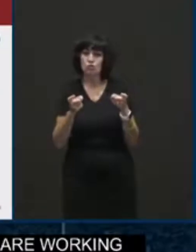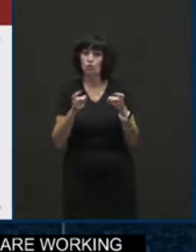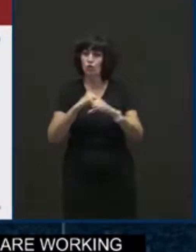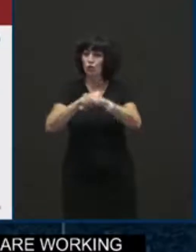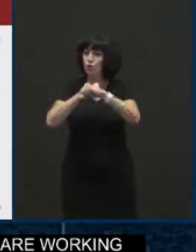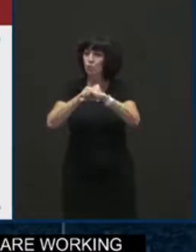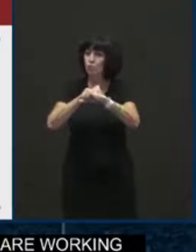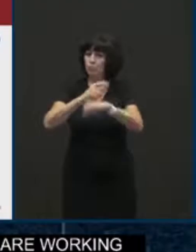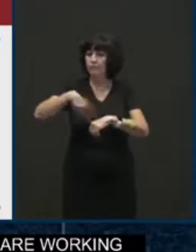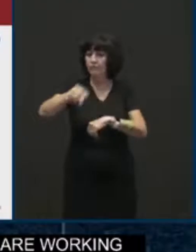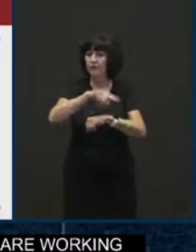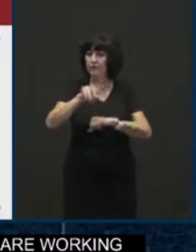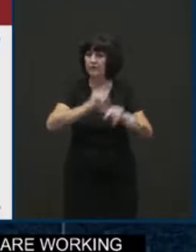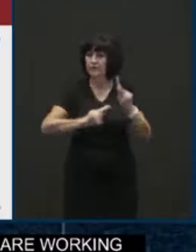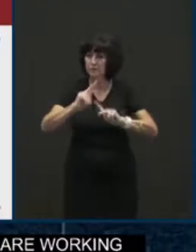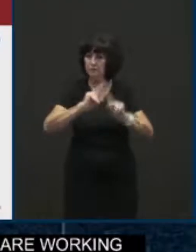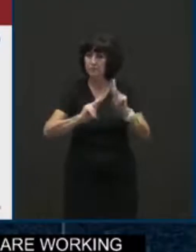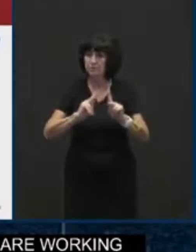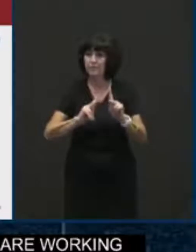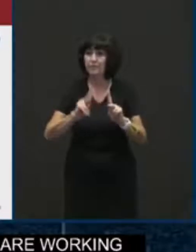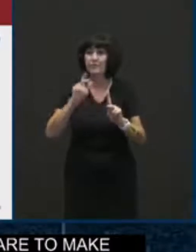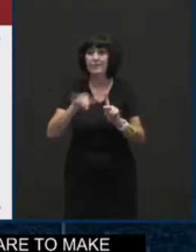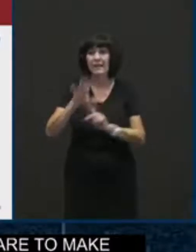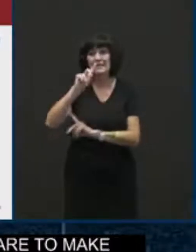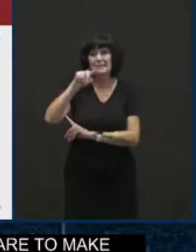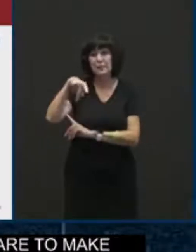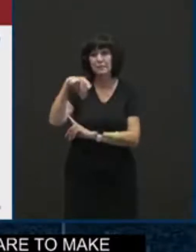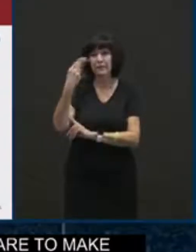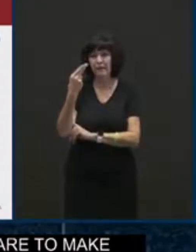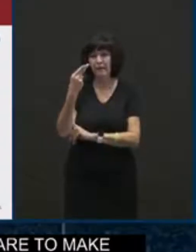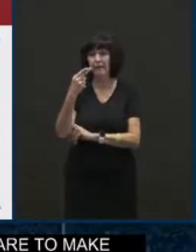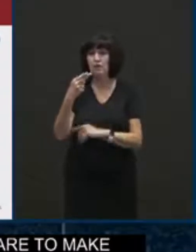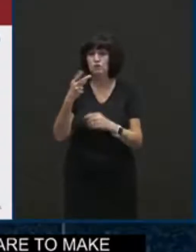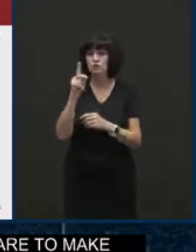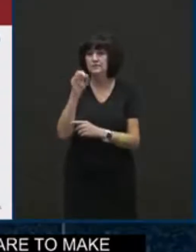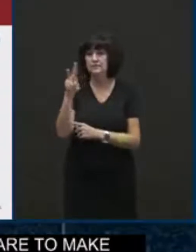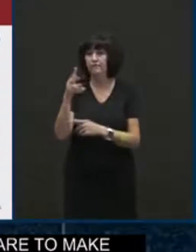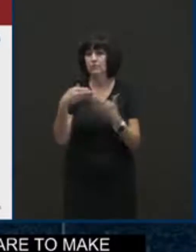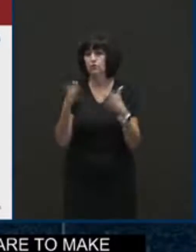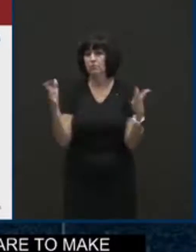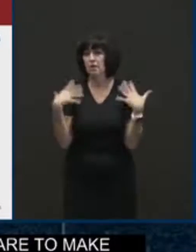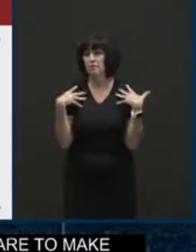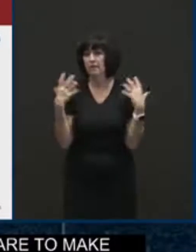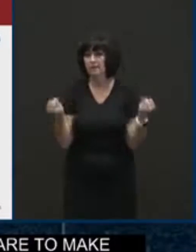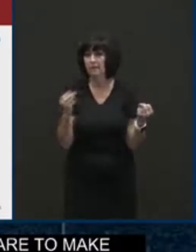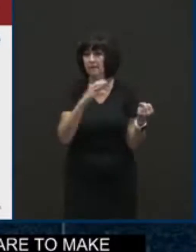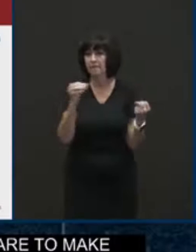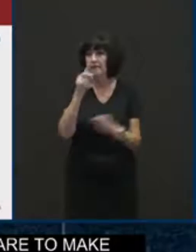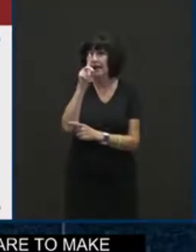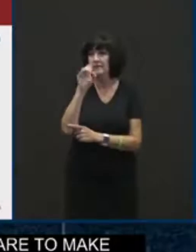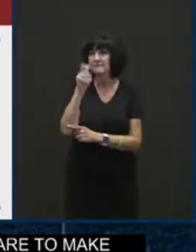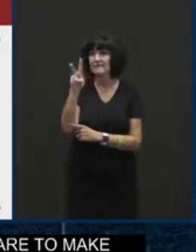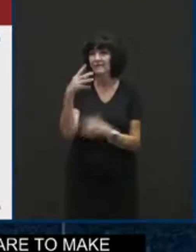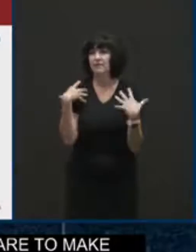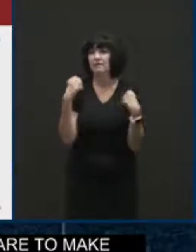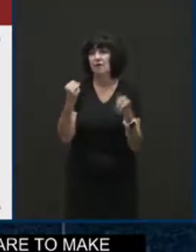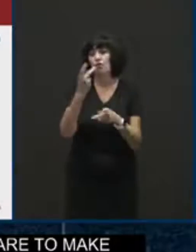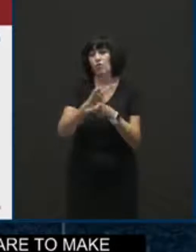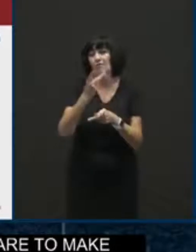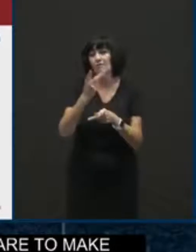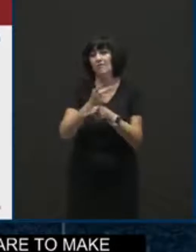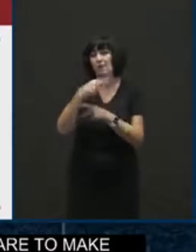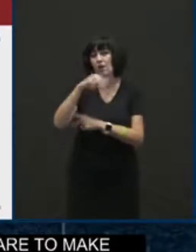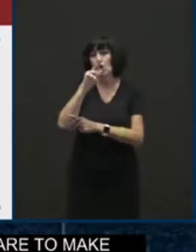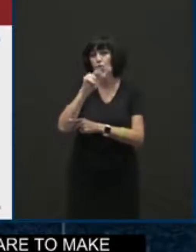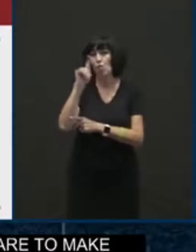sister agency, the Division of Healthcare Quality, or DHCQ, are working to do infection control